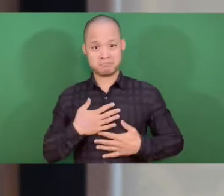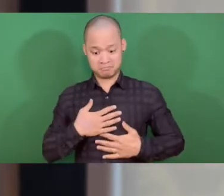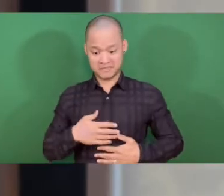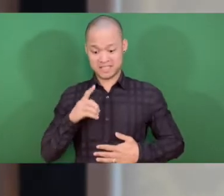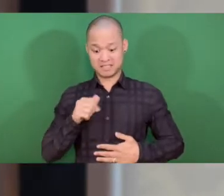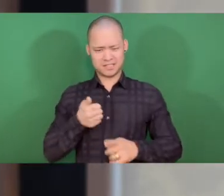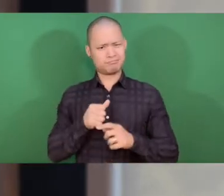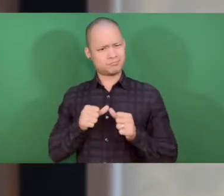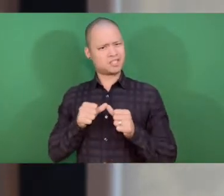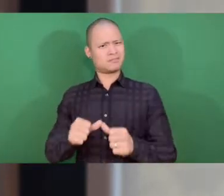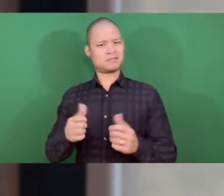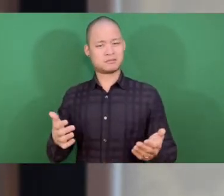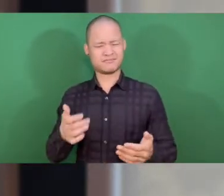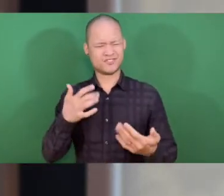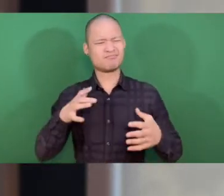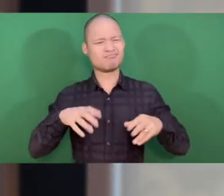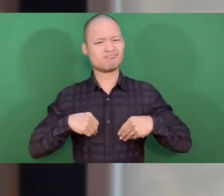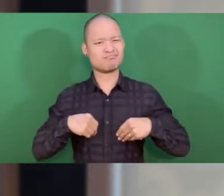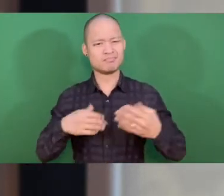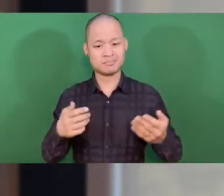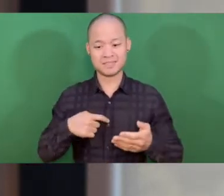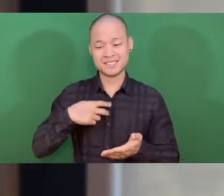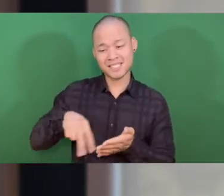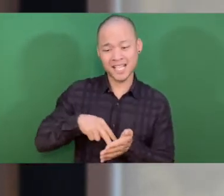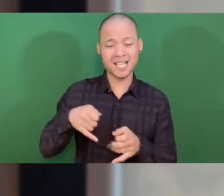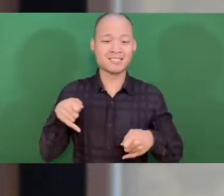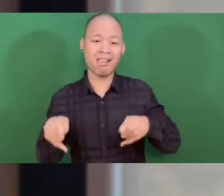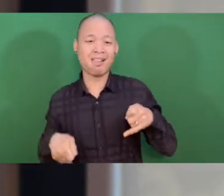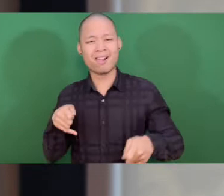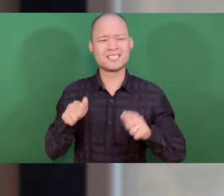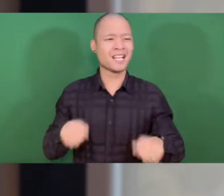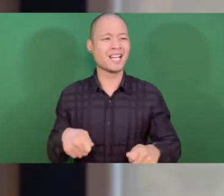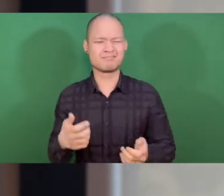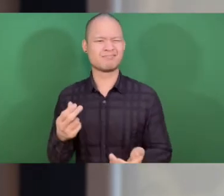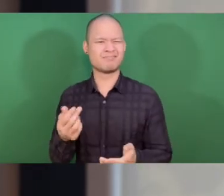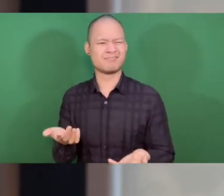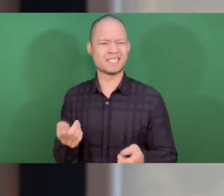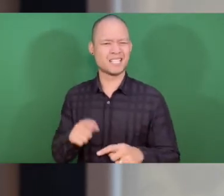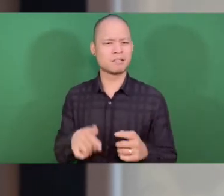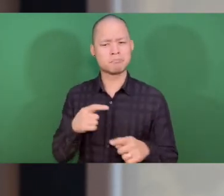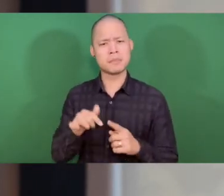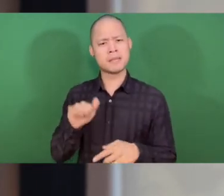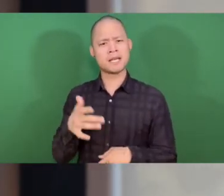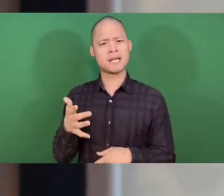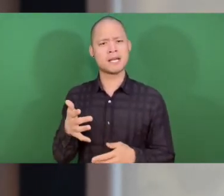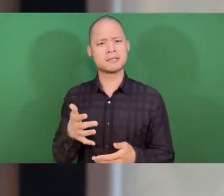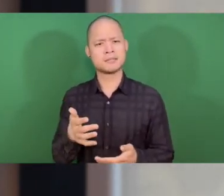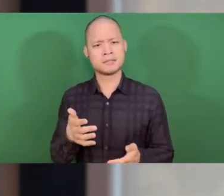permanent, I'm not going to be dancing in 4-inch heels ever again, that it allows me to sort of move on and